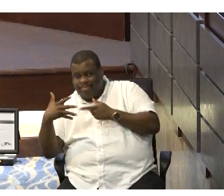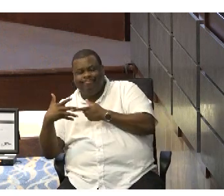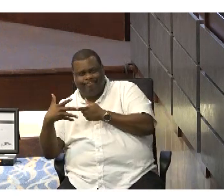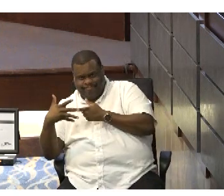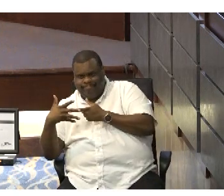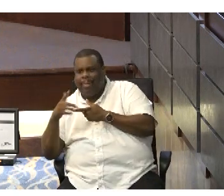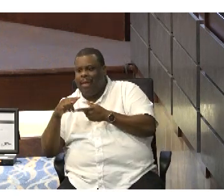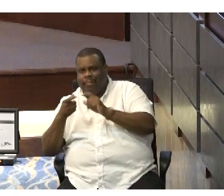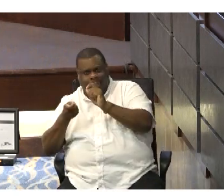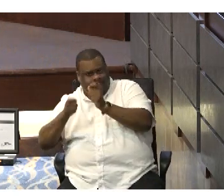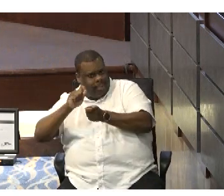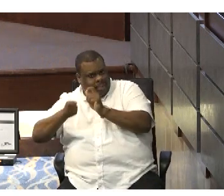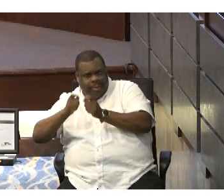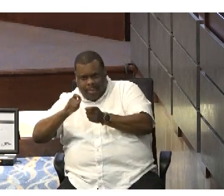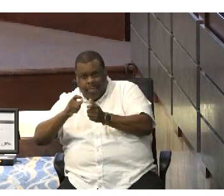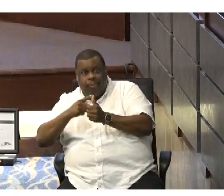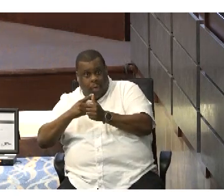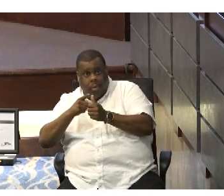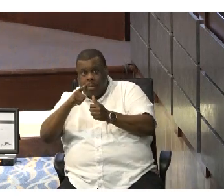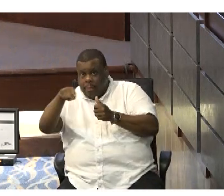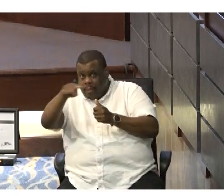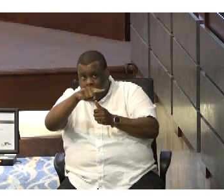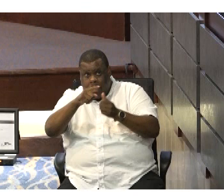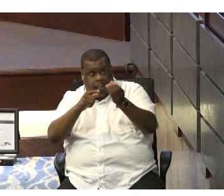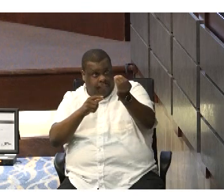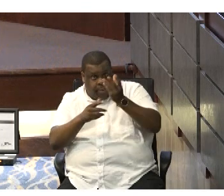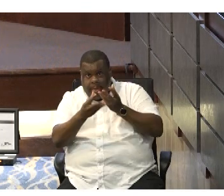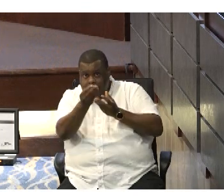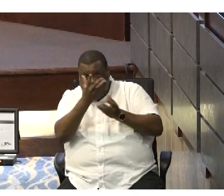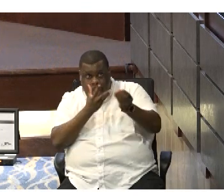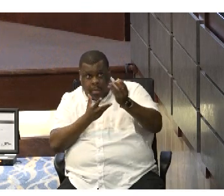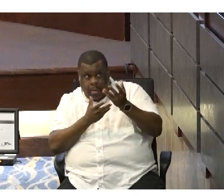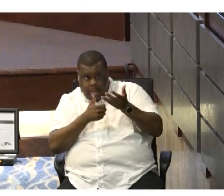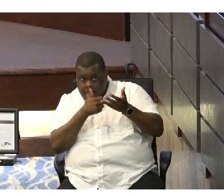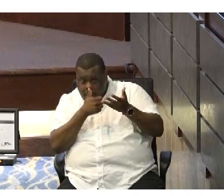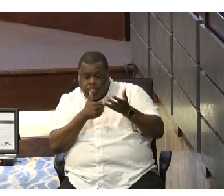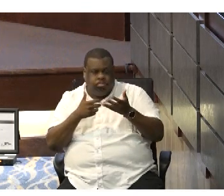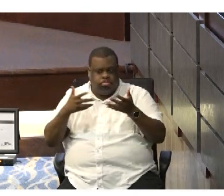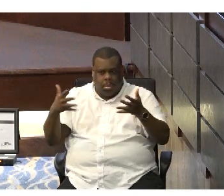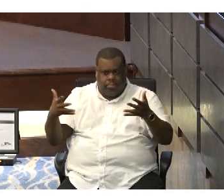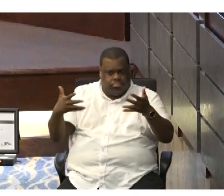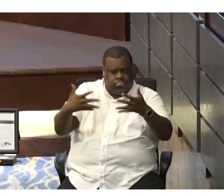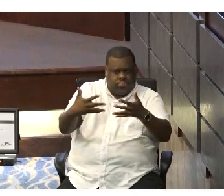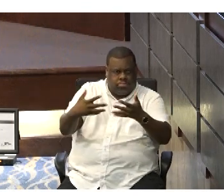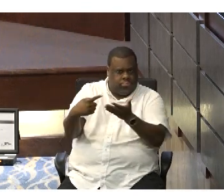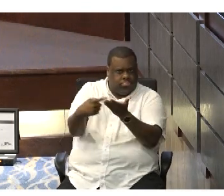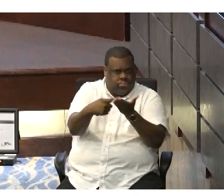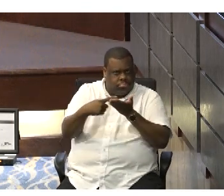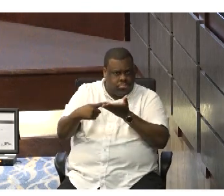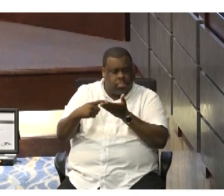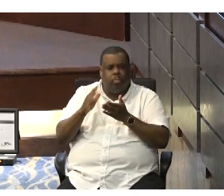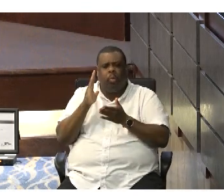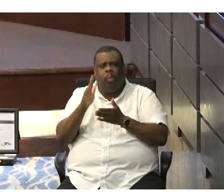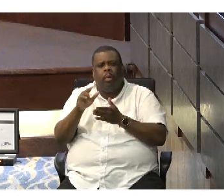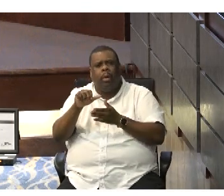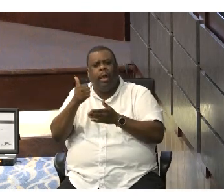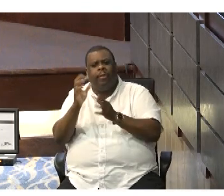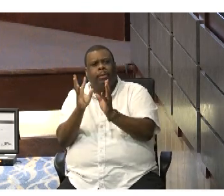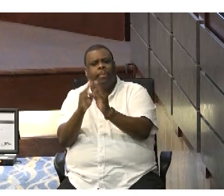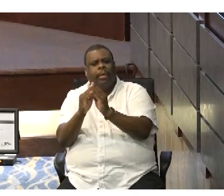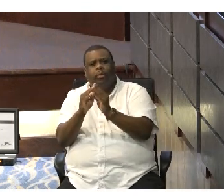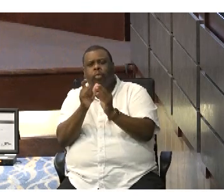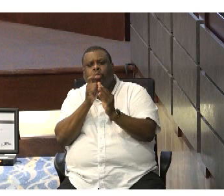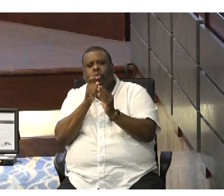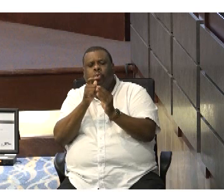we receive once we have that back and forth discussion. And we will host meetings with groups